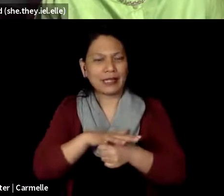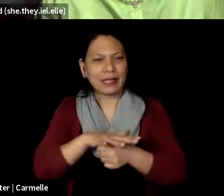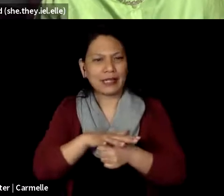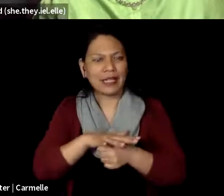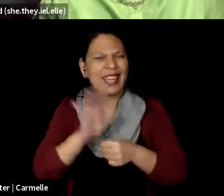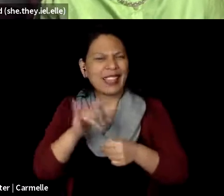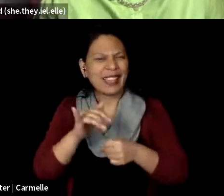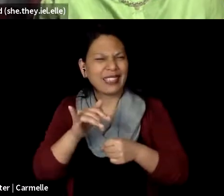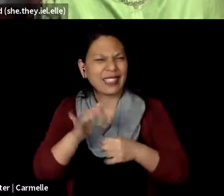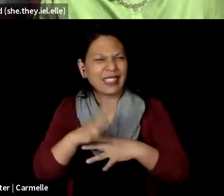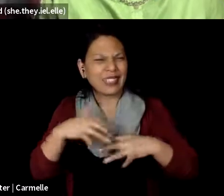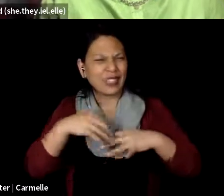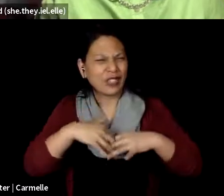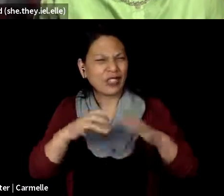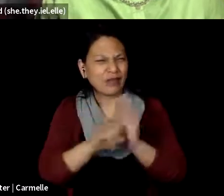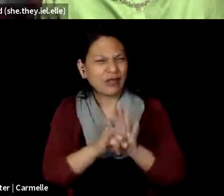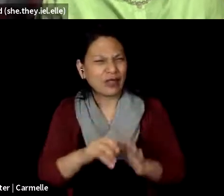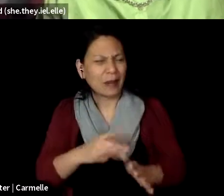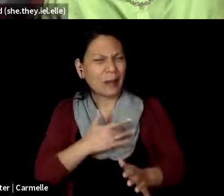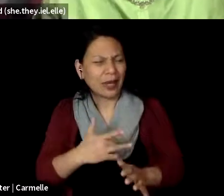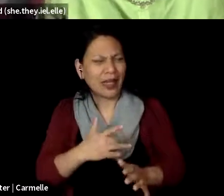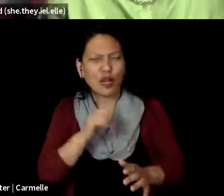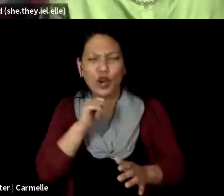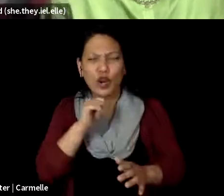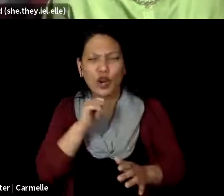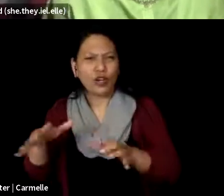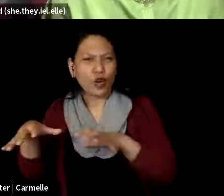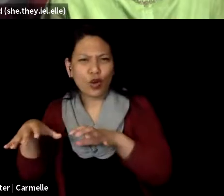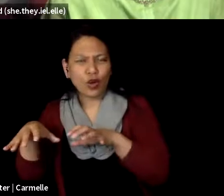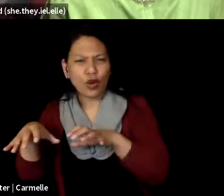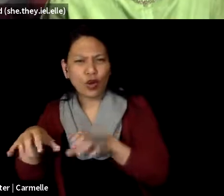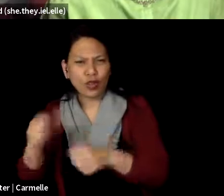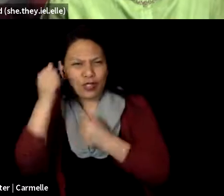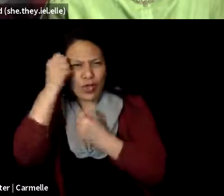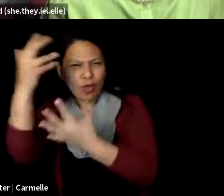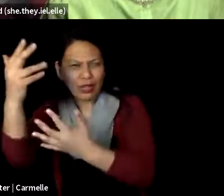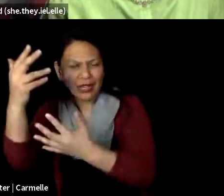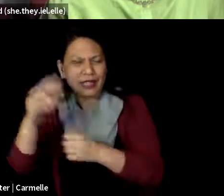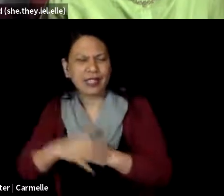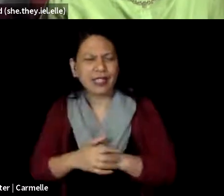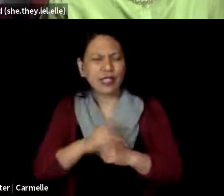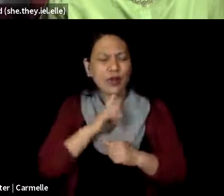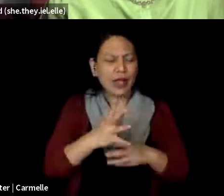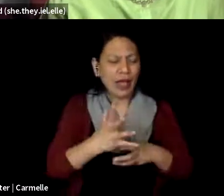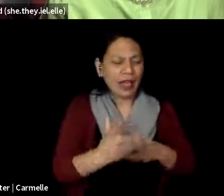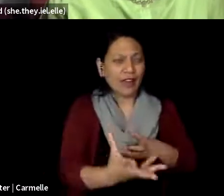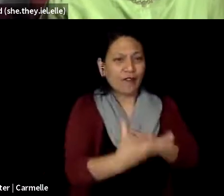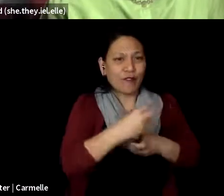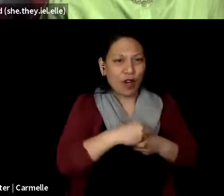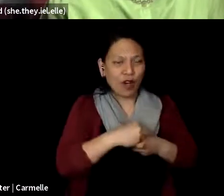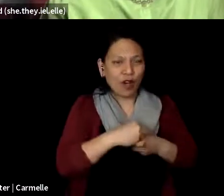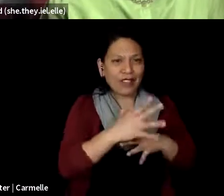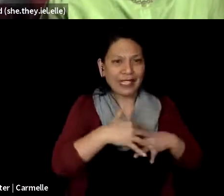as opposed to decolonizing. I think about, I bring in what feels to me like deeply indigenous